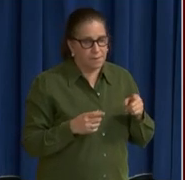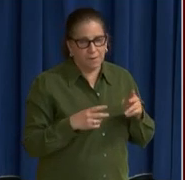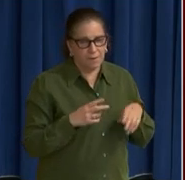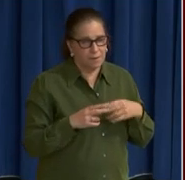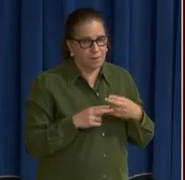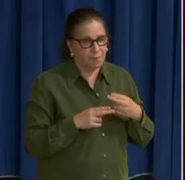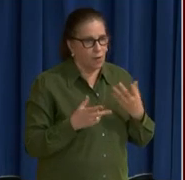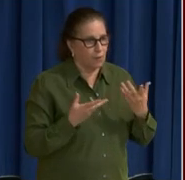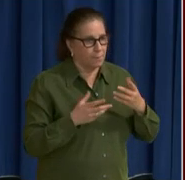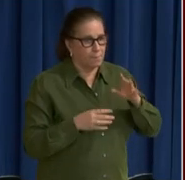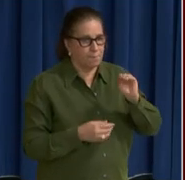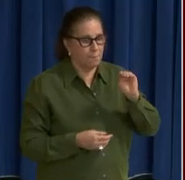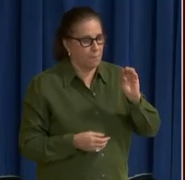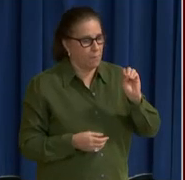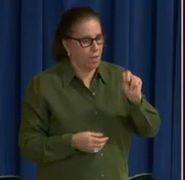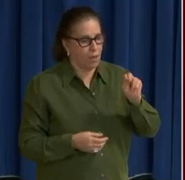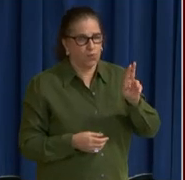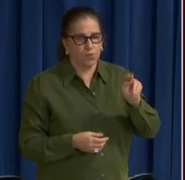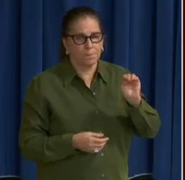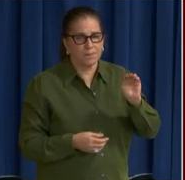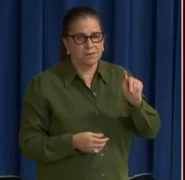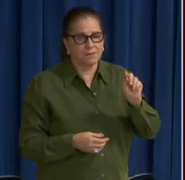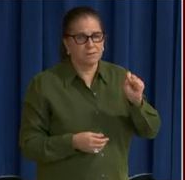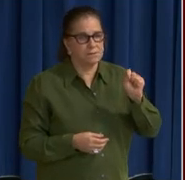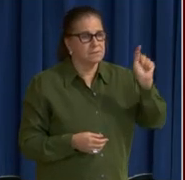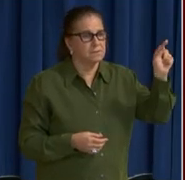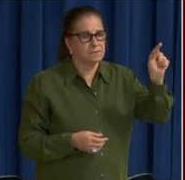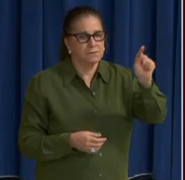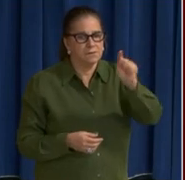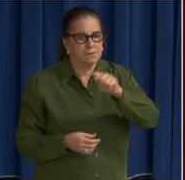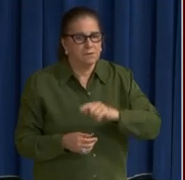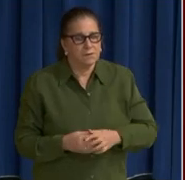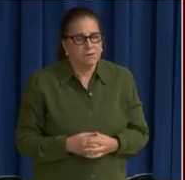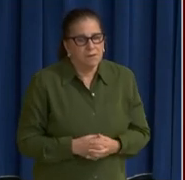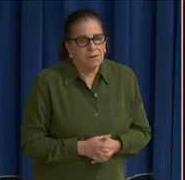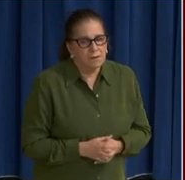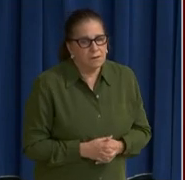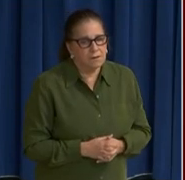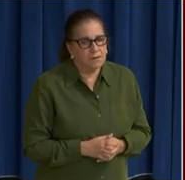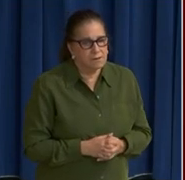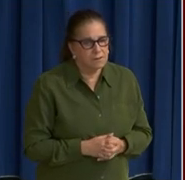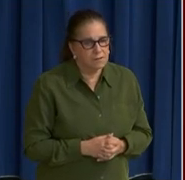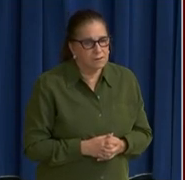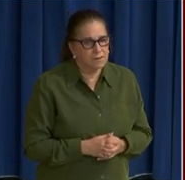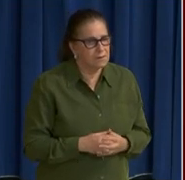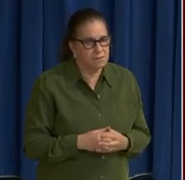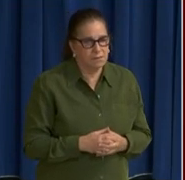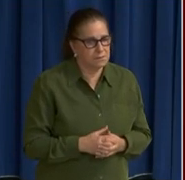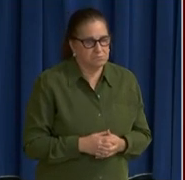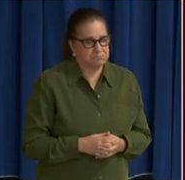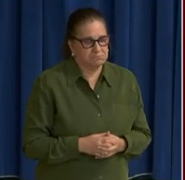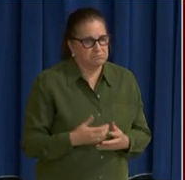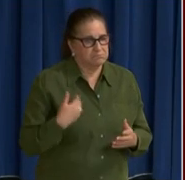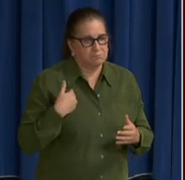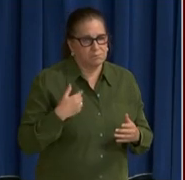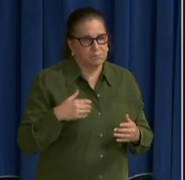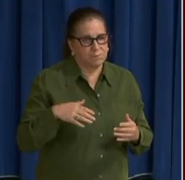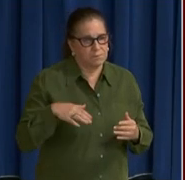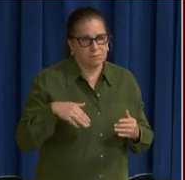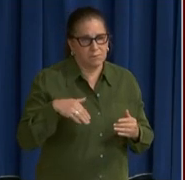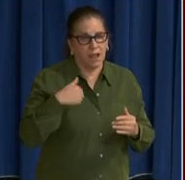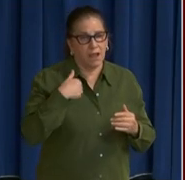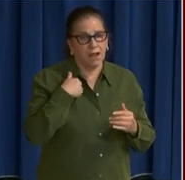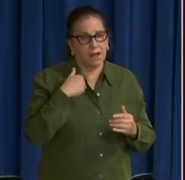your chronology. In fact, I think it's off. But my expectation of the report was